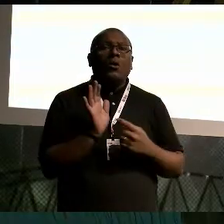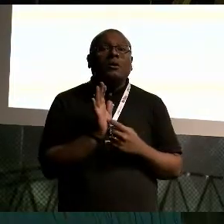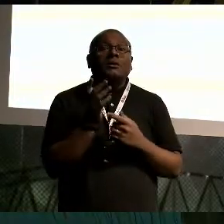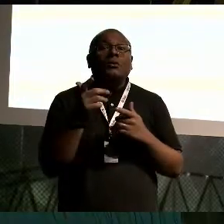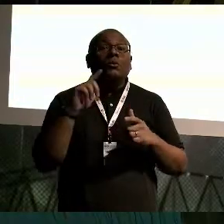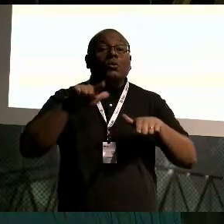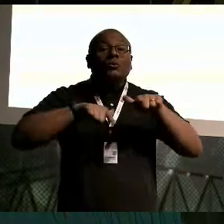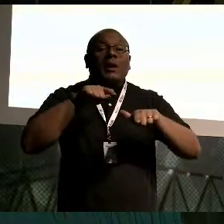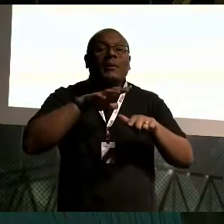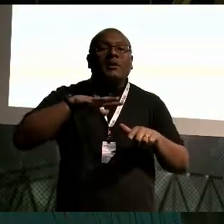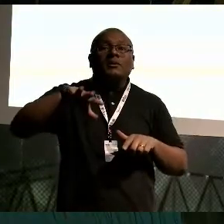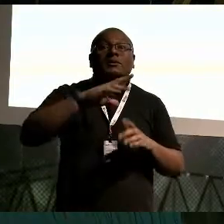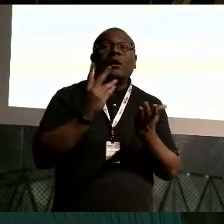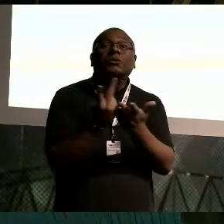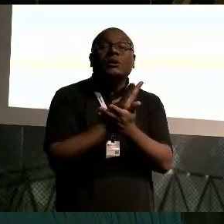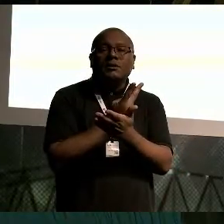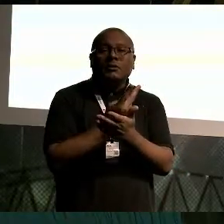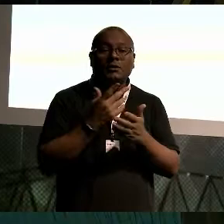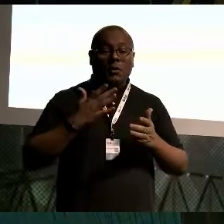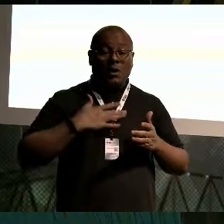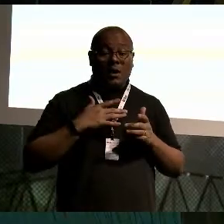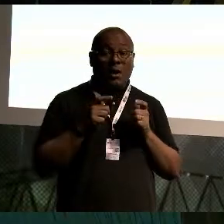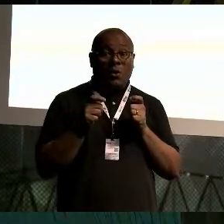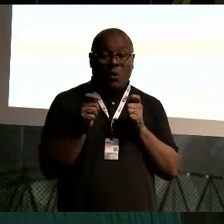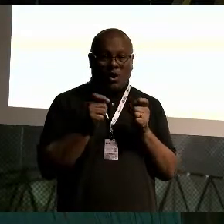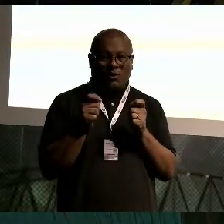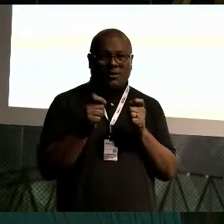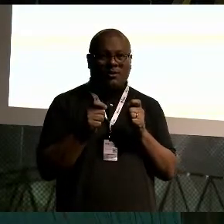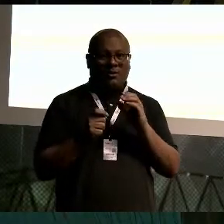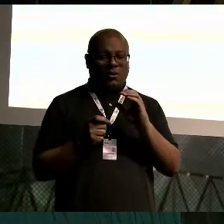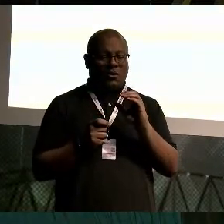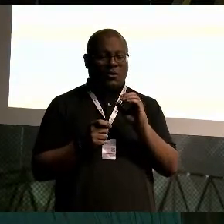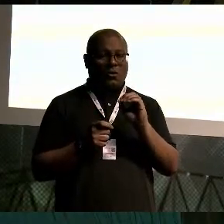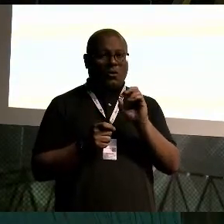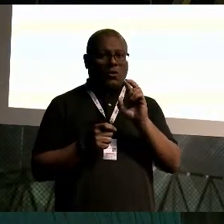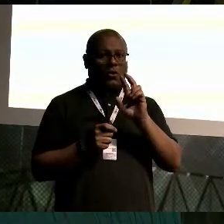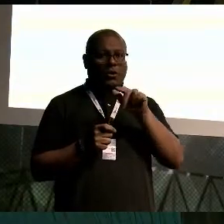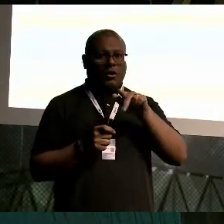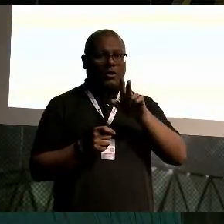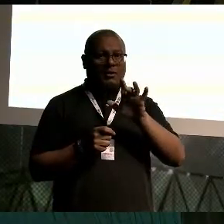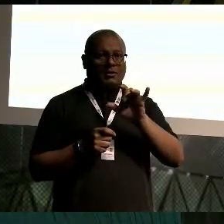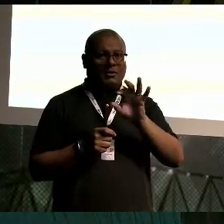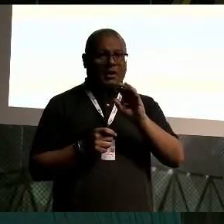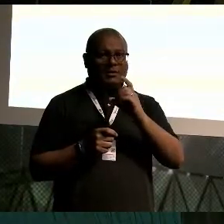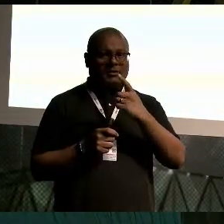work. This orchestration definition is your definition of how things should work.